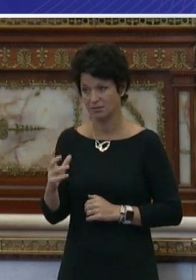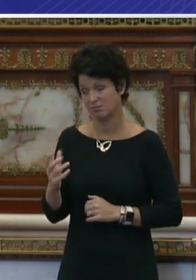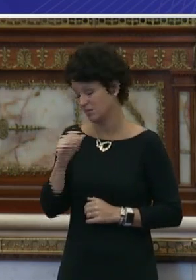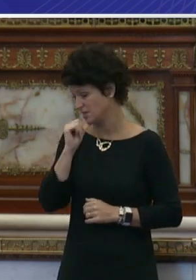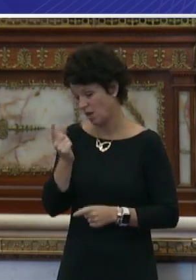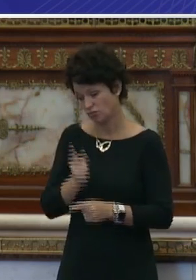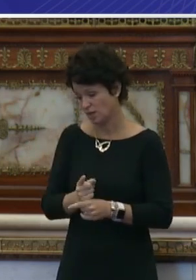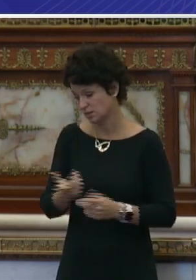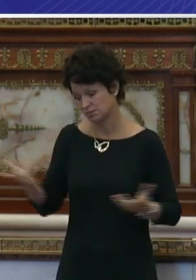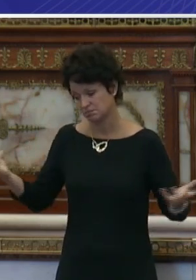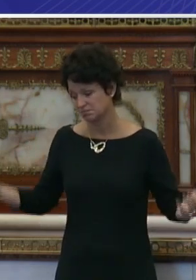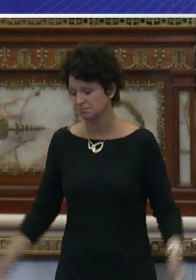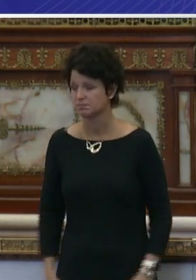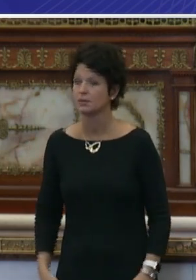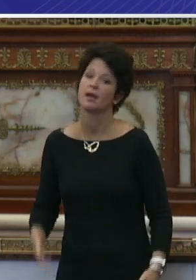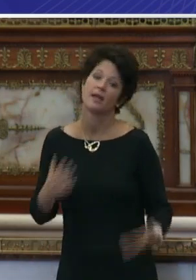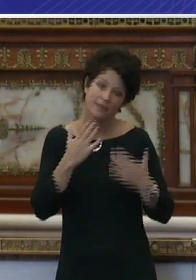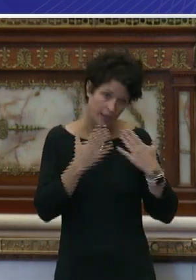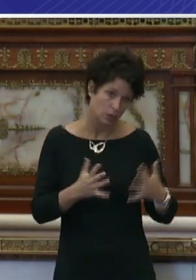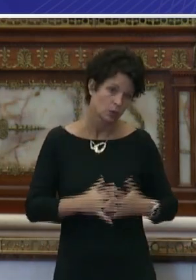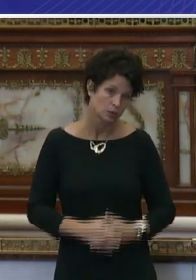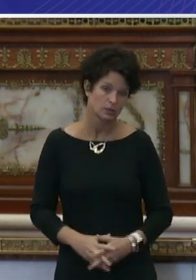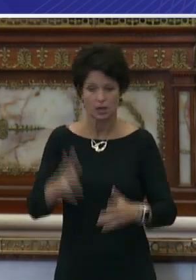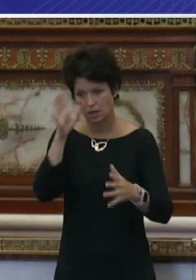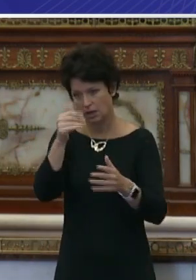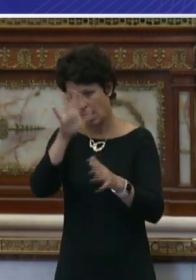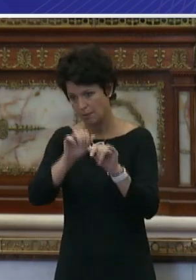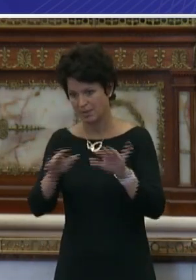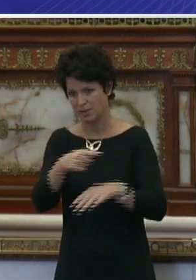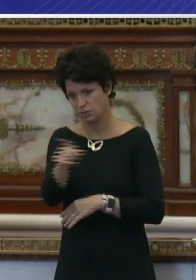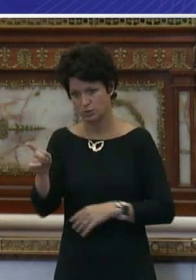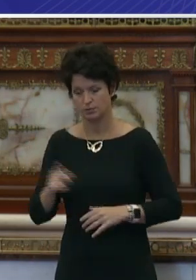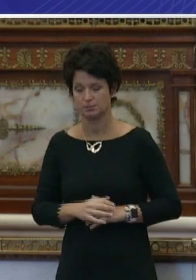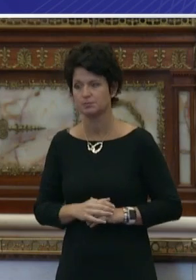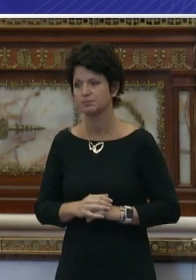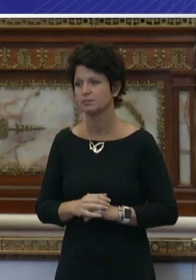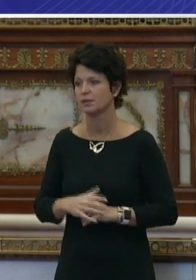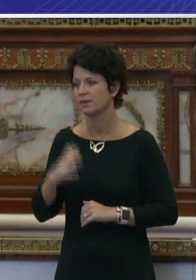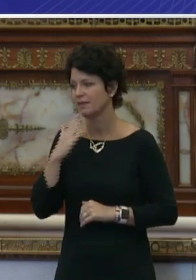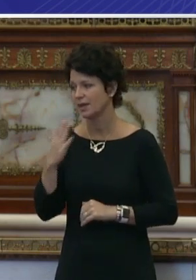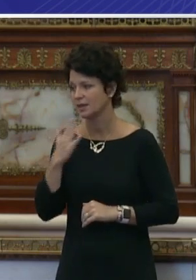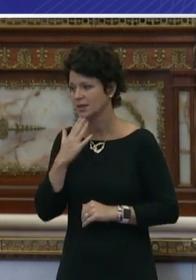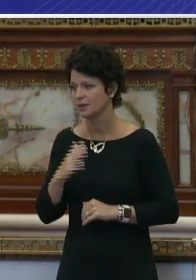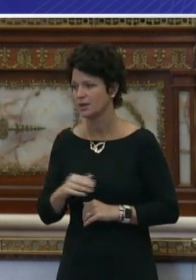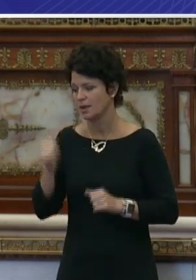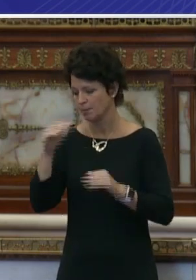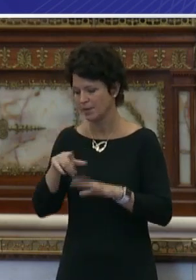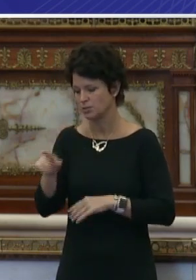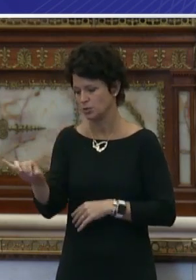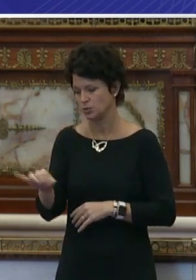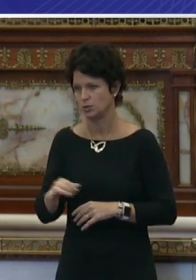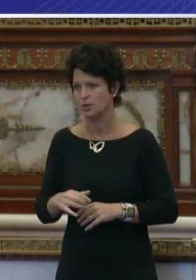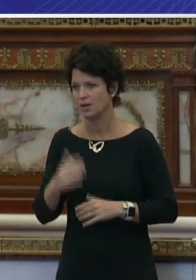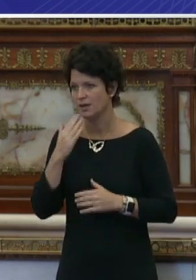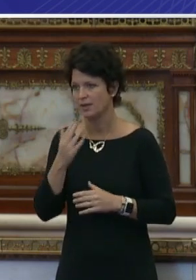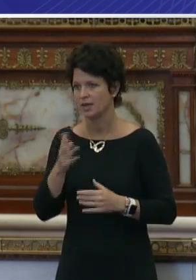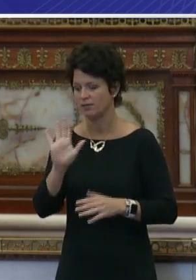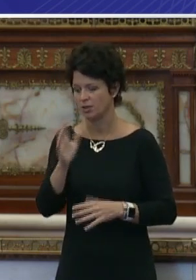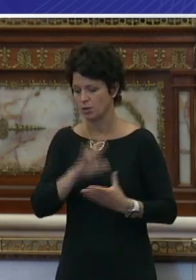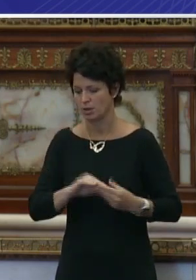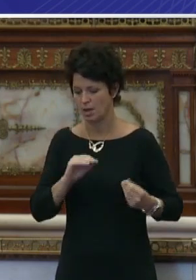right. Thank you. God bless everyone. Thank you, and bless you as well. Thank you so much